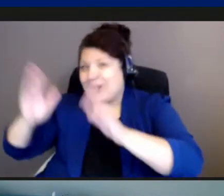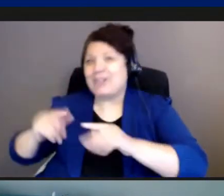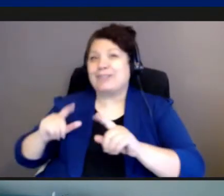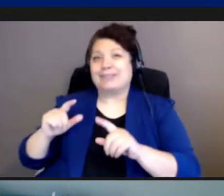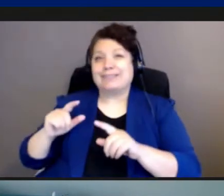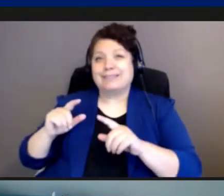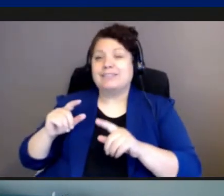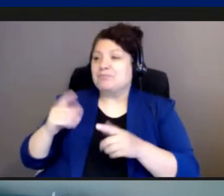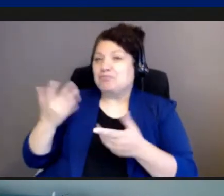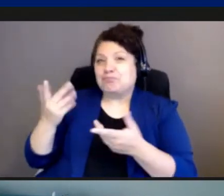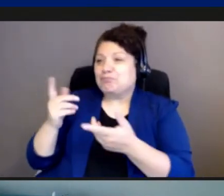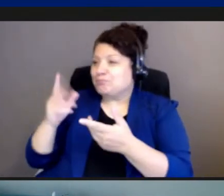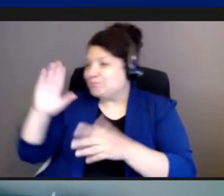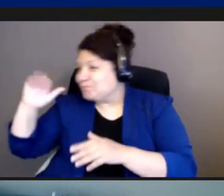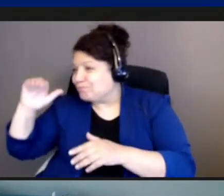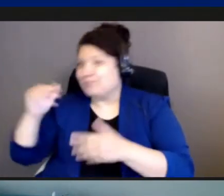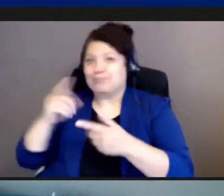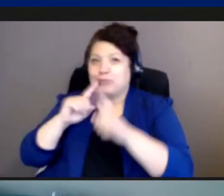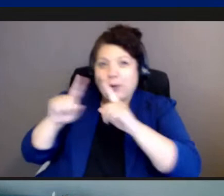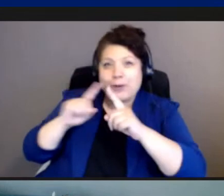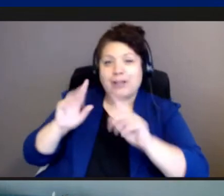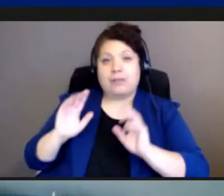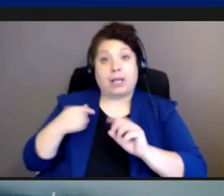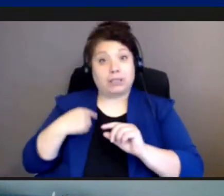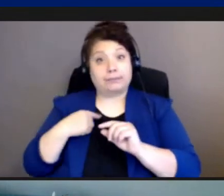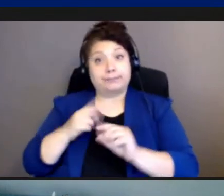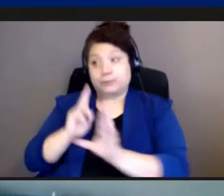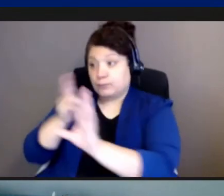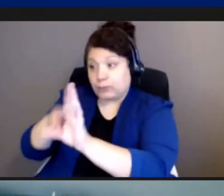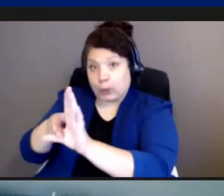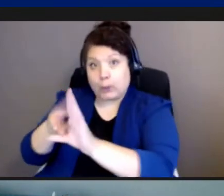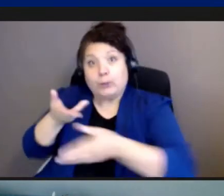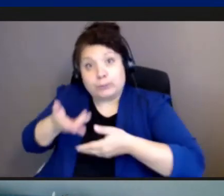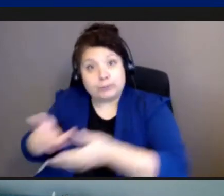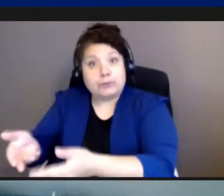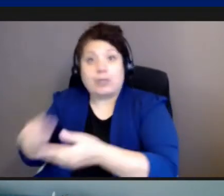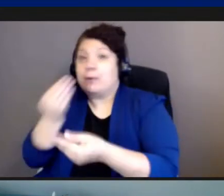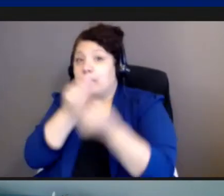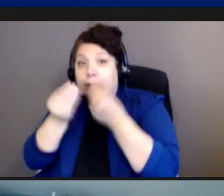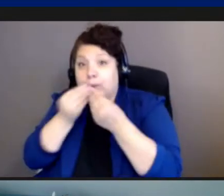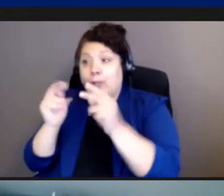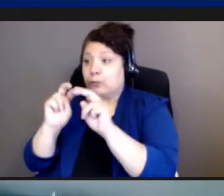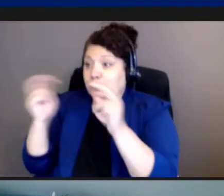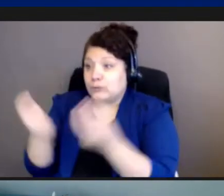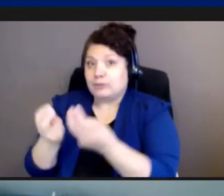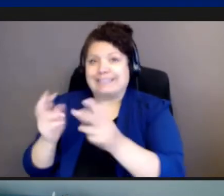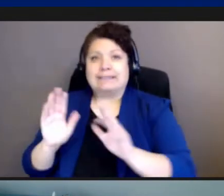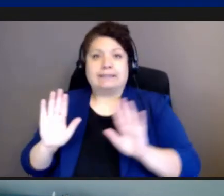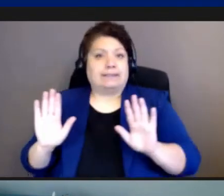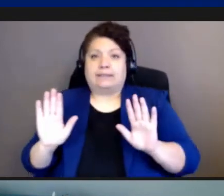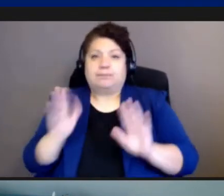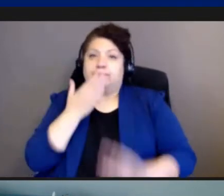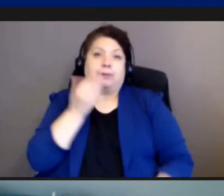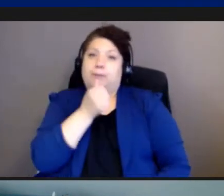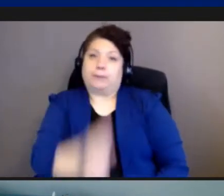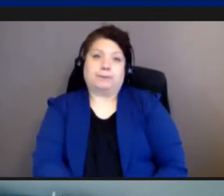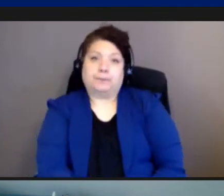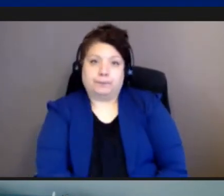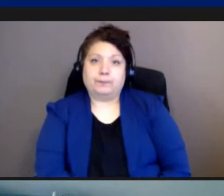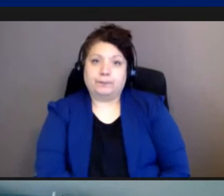and families, but not in the same room and household.